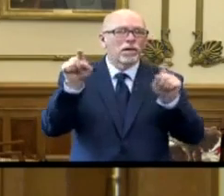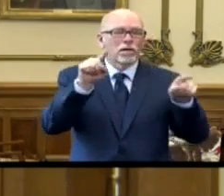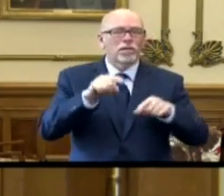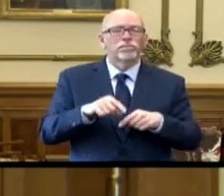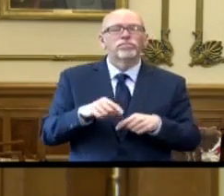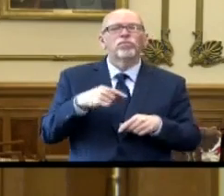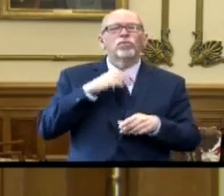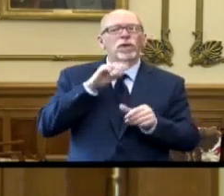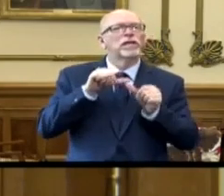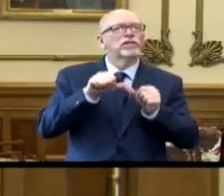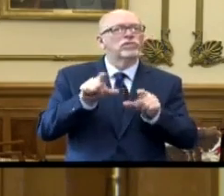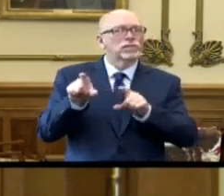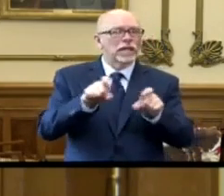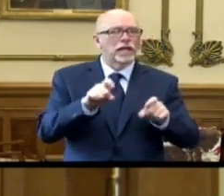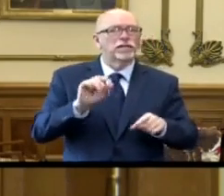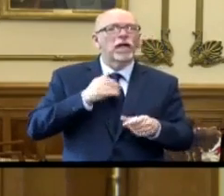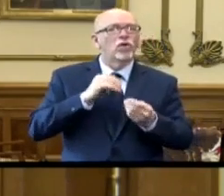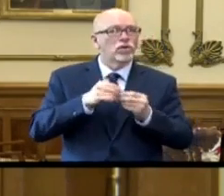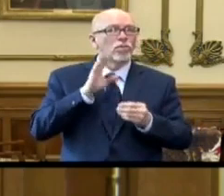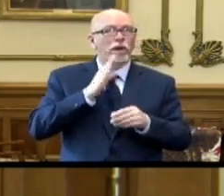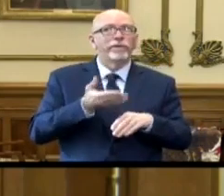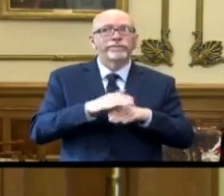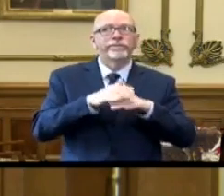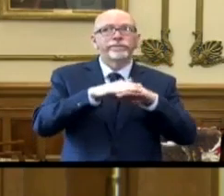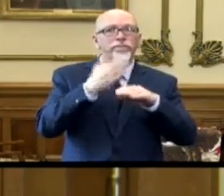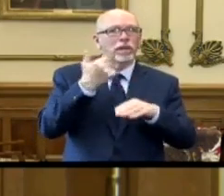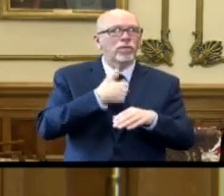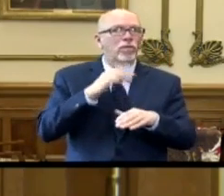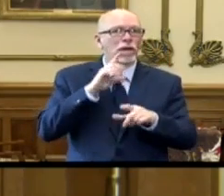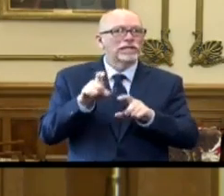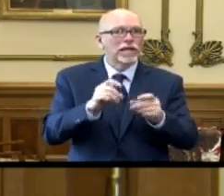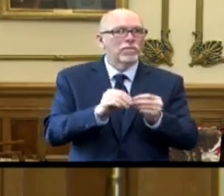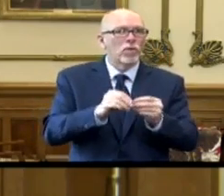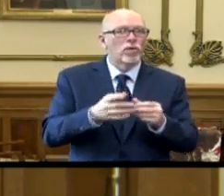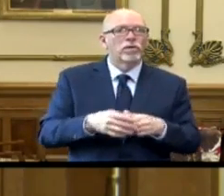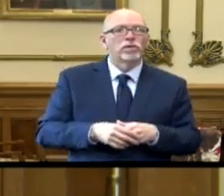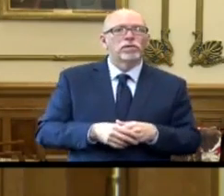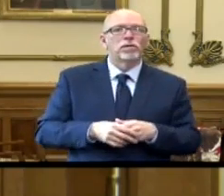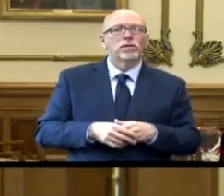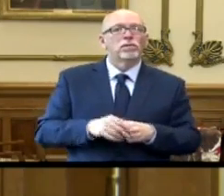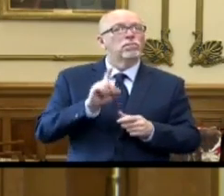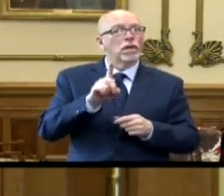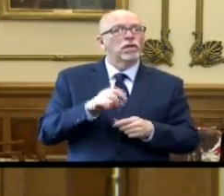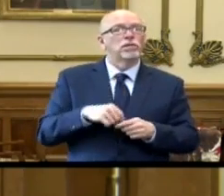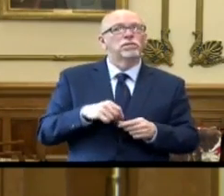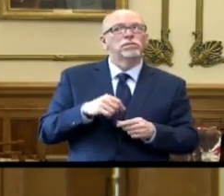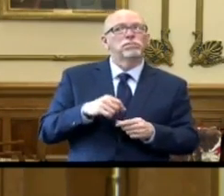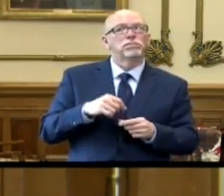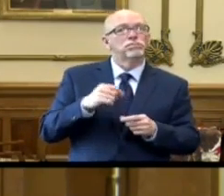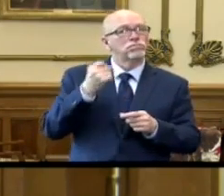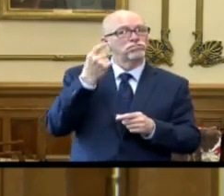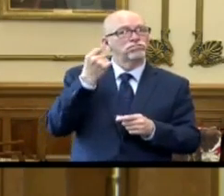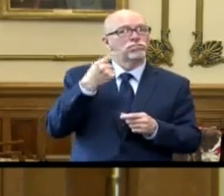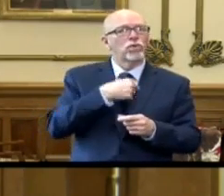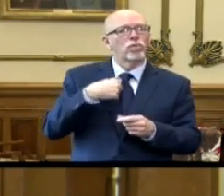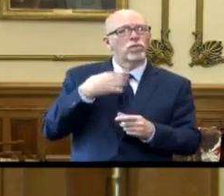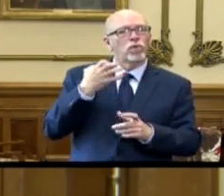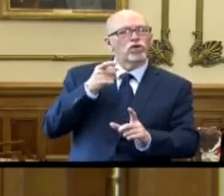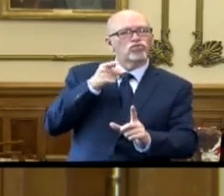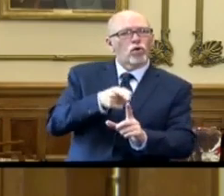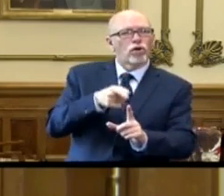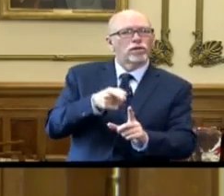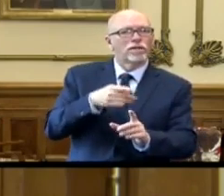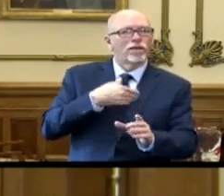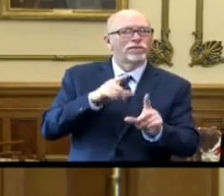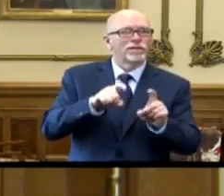testing. Our numbers are going to continue going up because we are going to test more. However, at the same time, we want to be targeted in